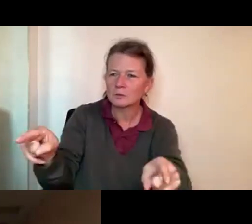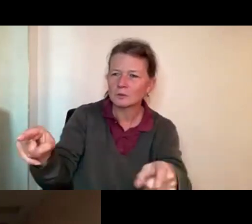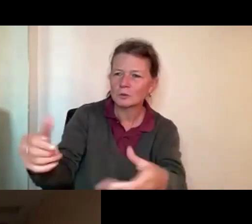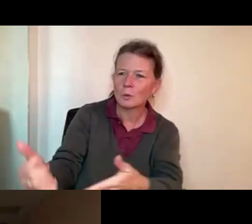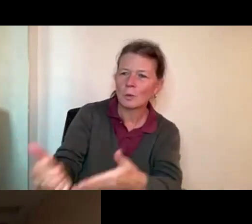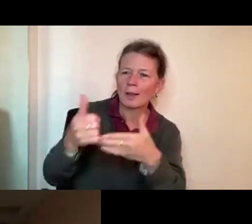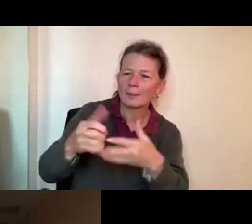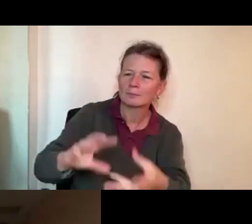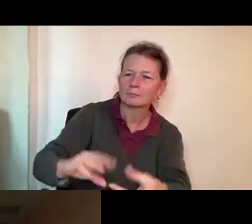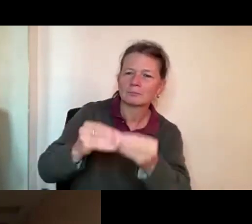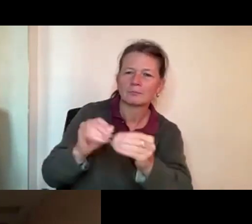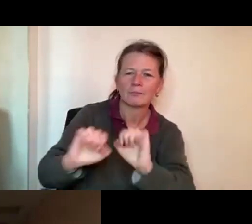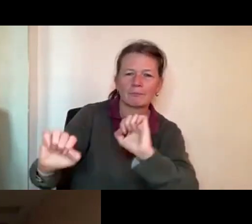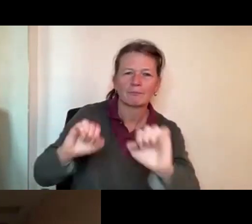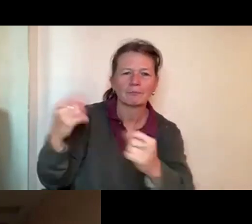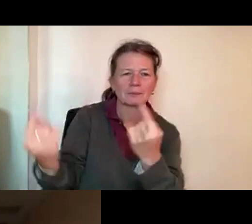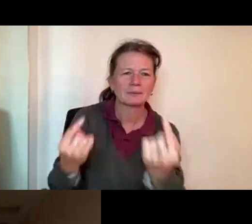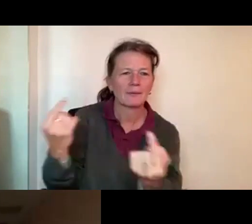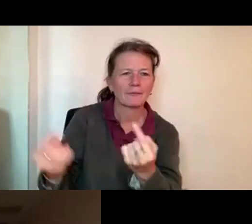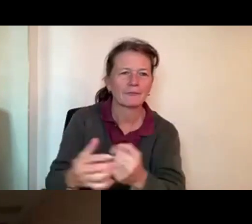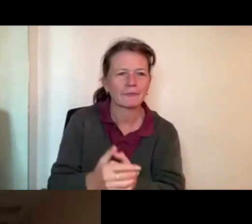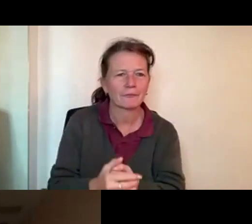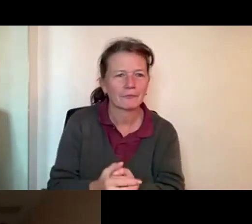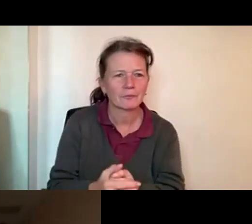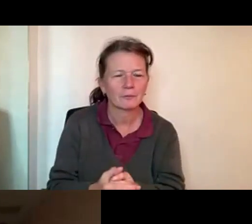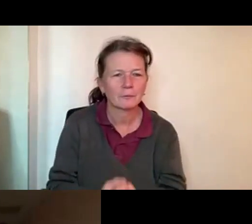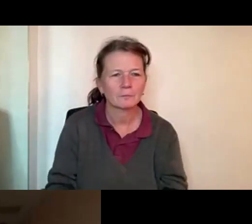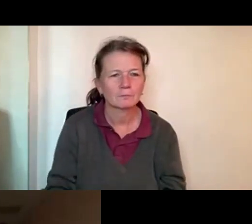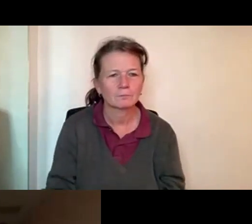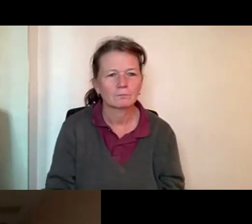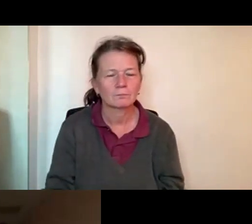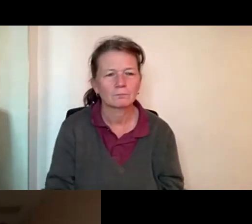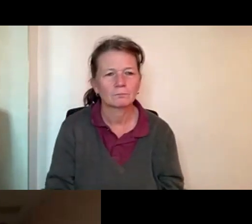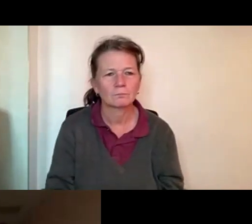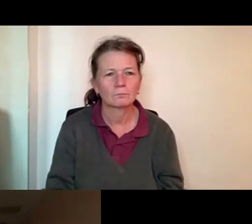support in order to be creative.